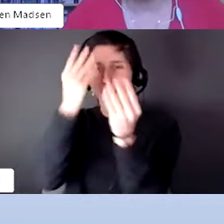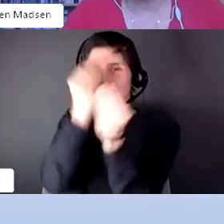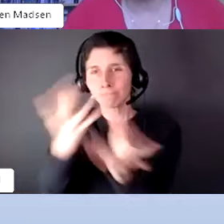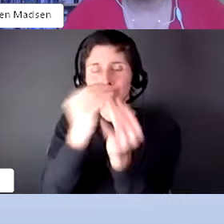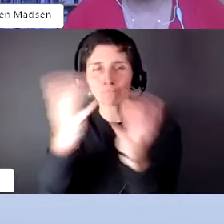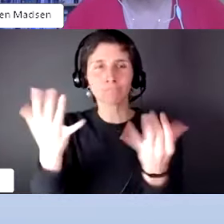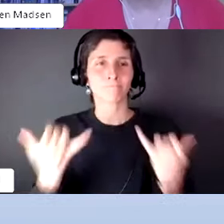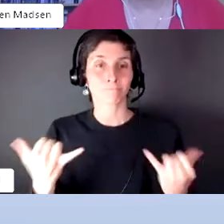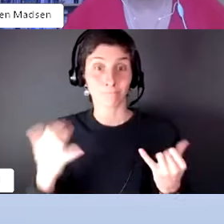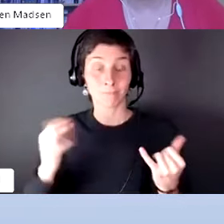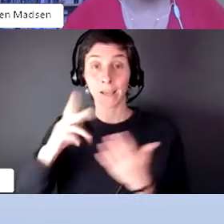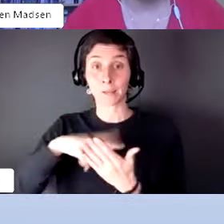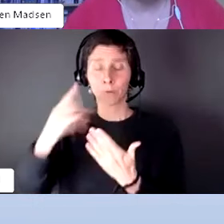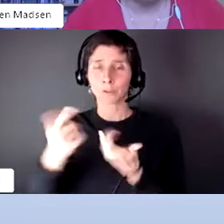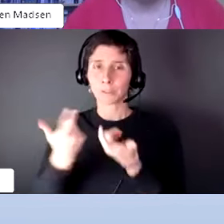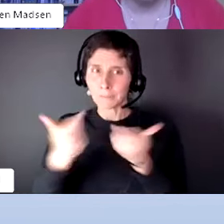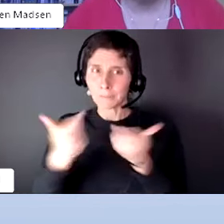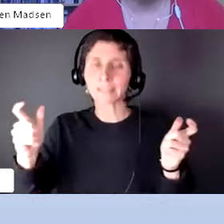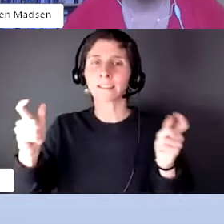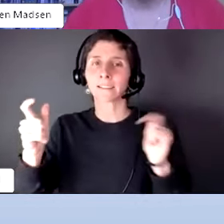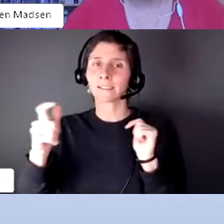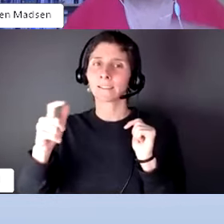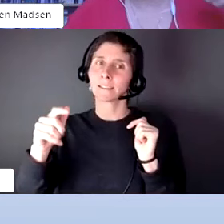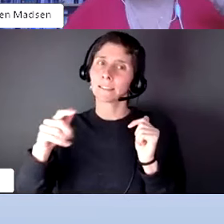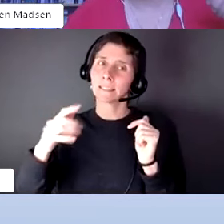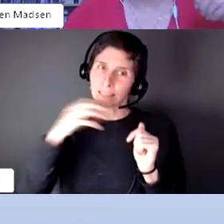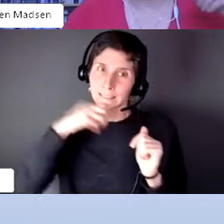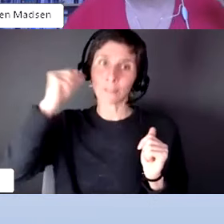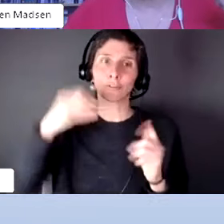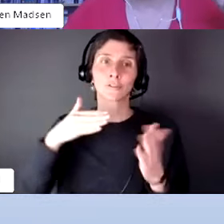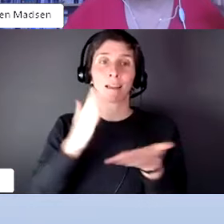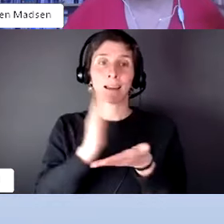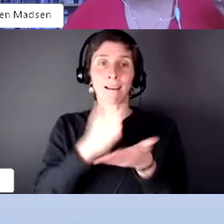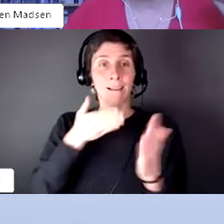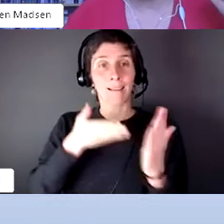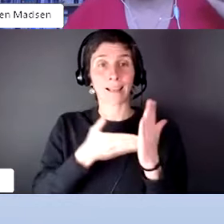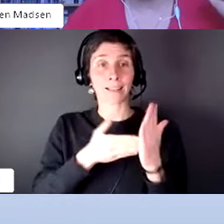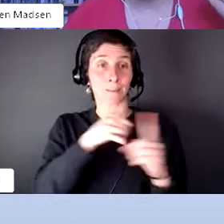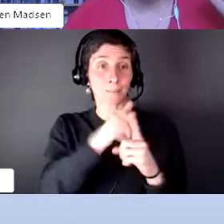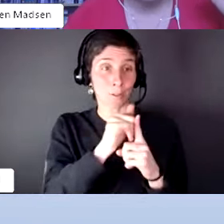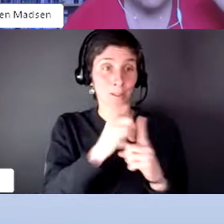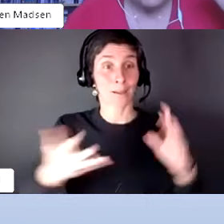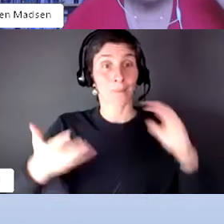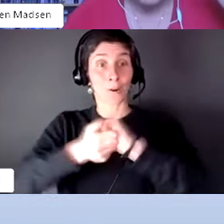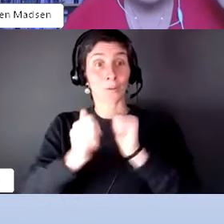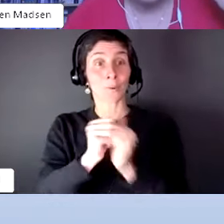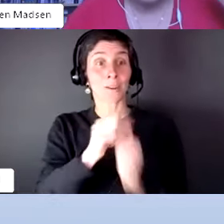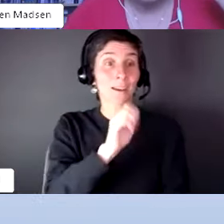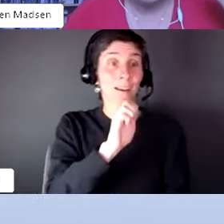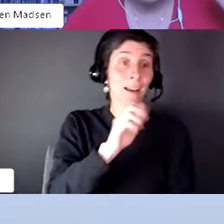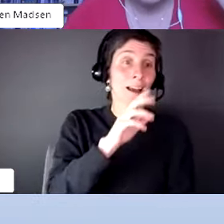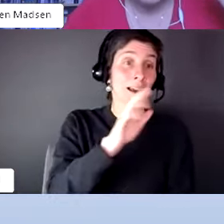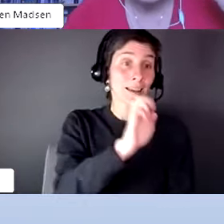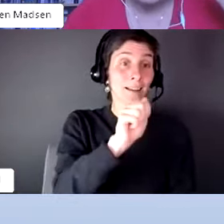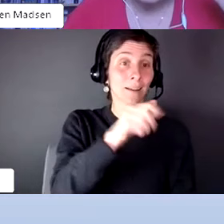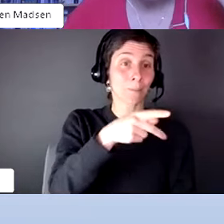of the larger Seniors Anti-bullying project, which is a partnership between Elder Abuse Prevention Ontario, the Bob